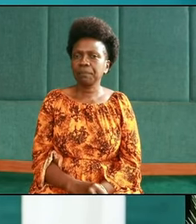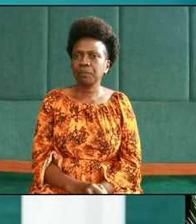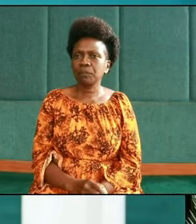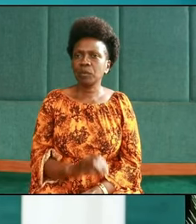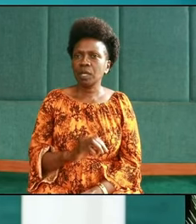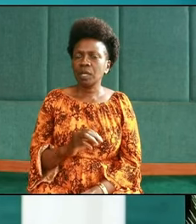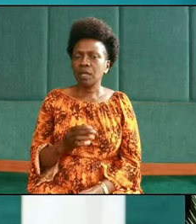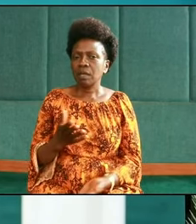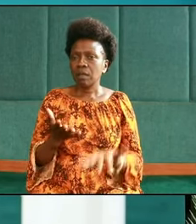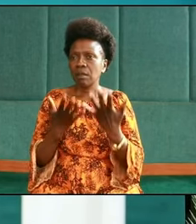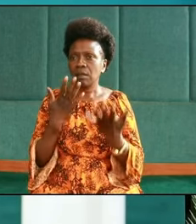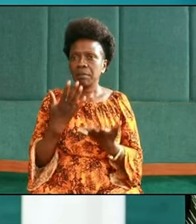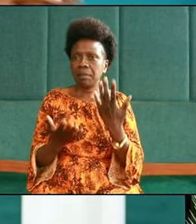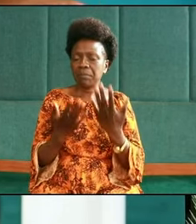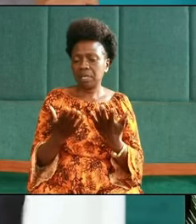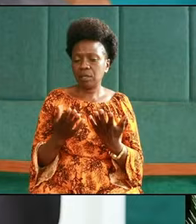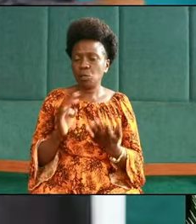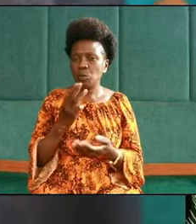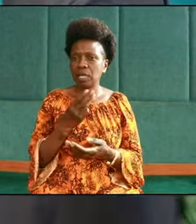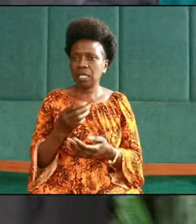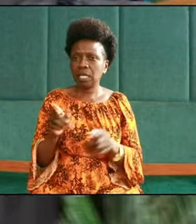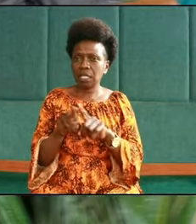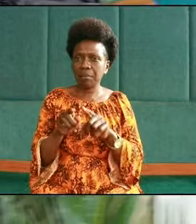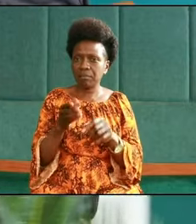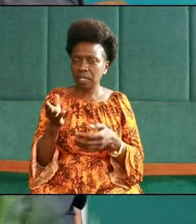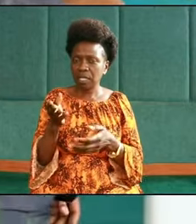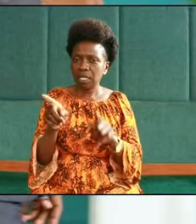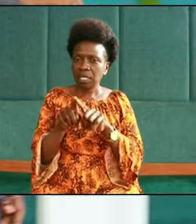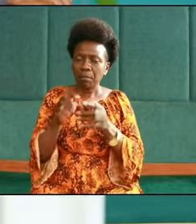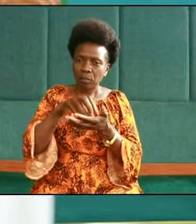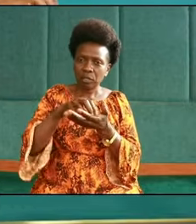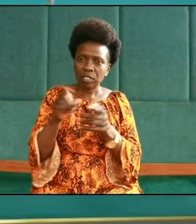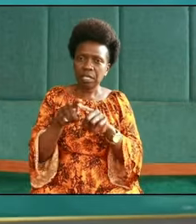We could be in that position as a church